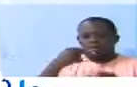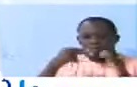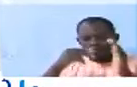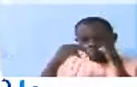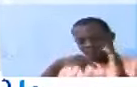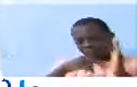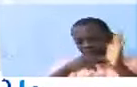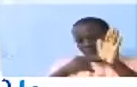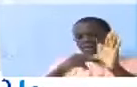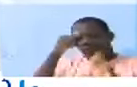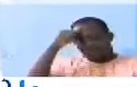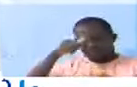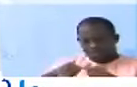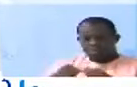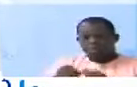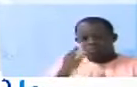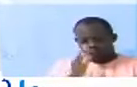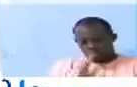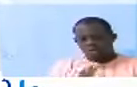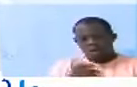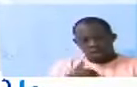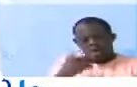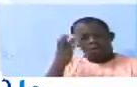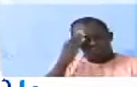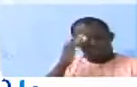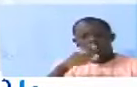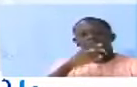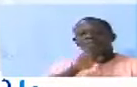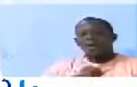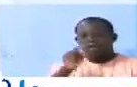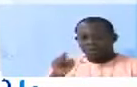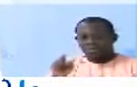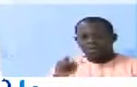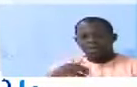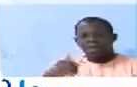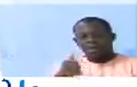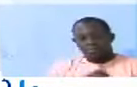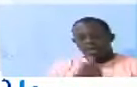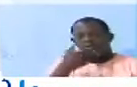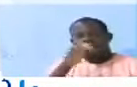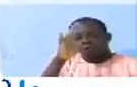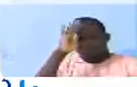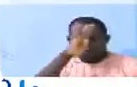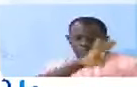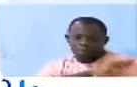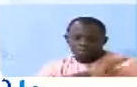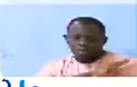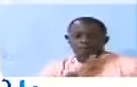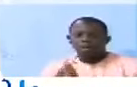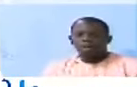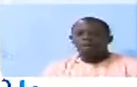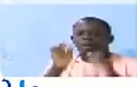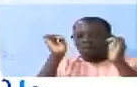them. Really, I know him personally. No, madam. He's my younger brother.